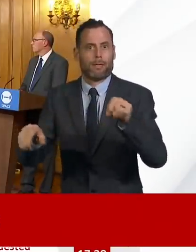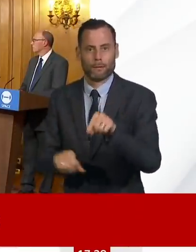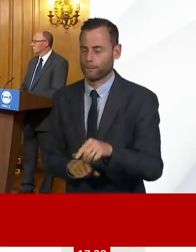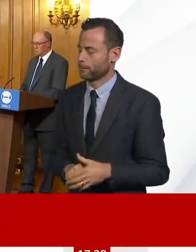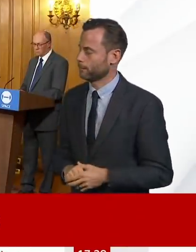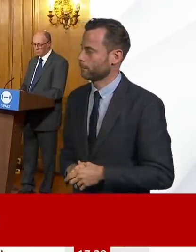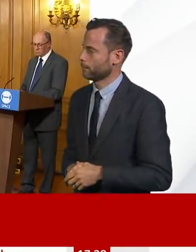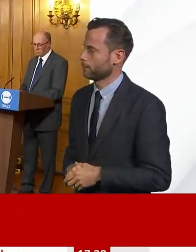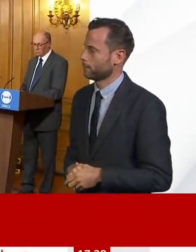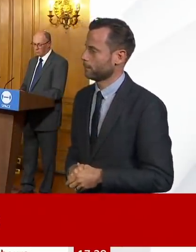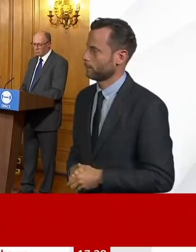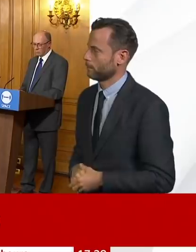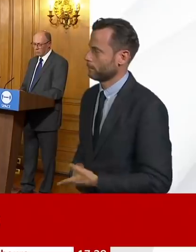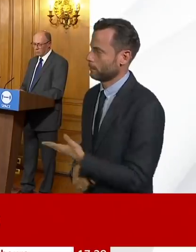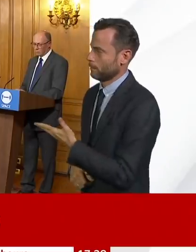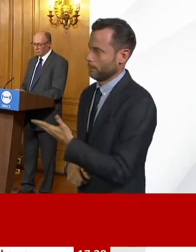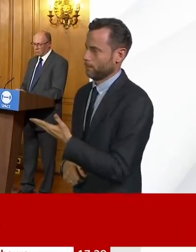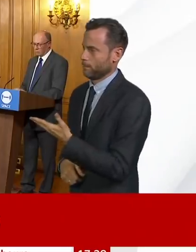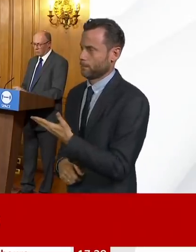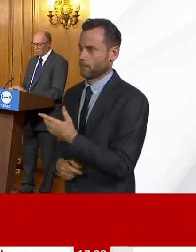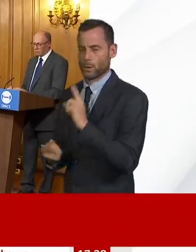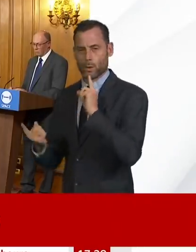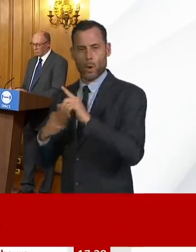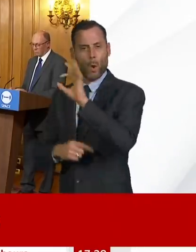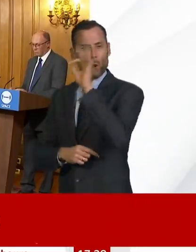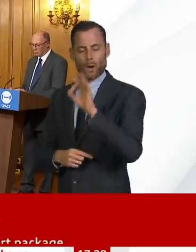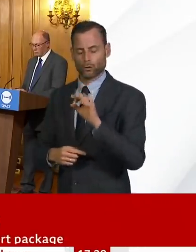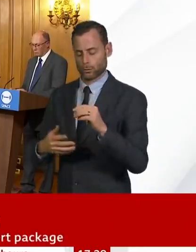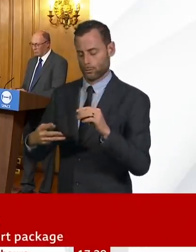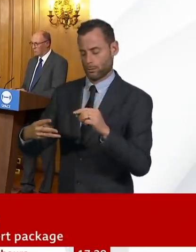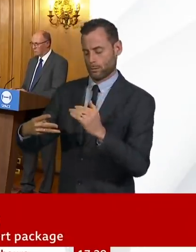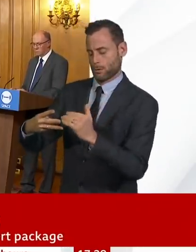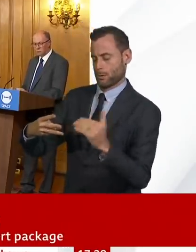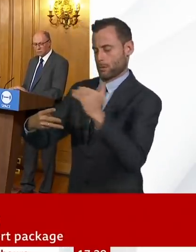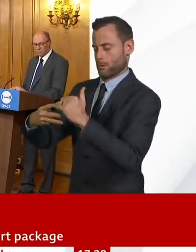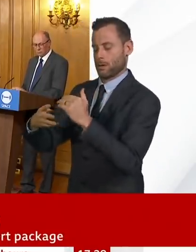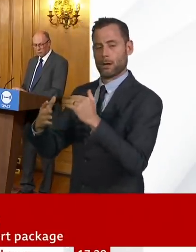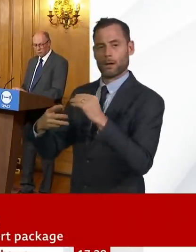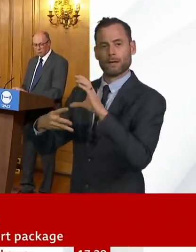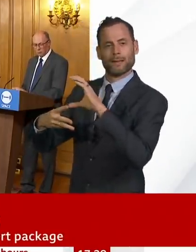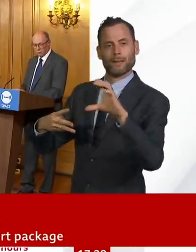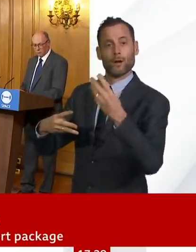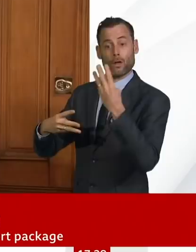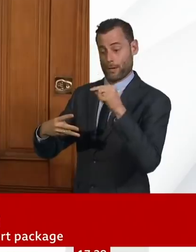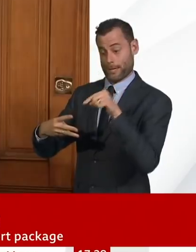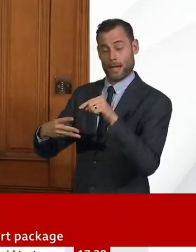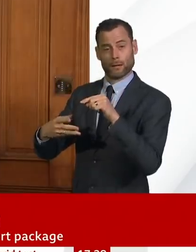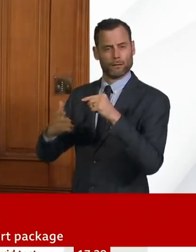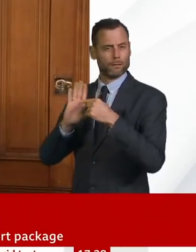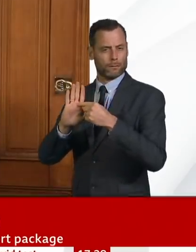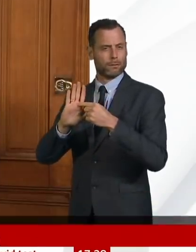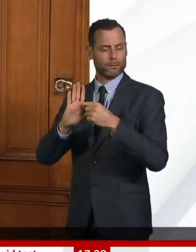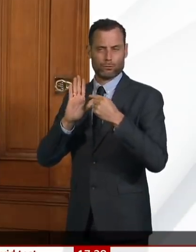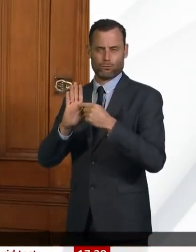So, to your question, Carl, about Tier 3 measures. The nationally published Tier 3 measures are